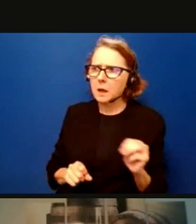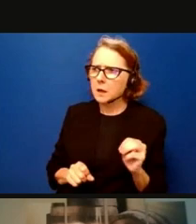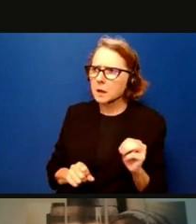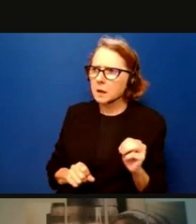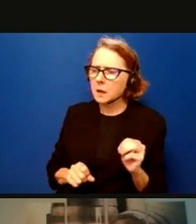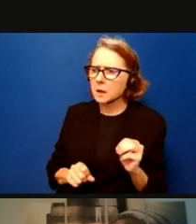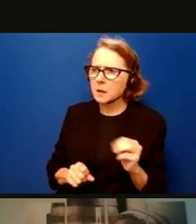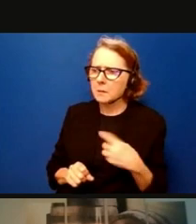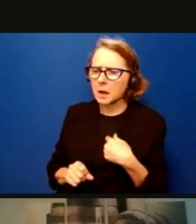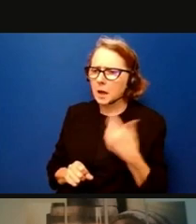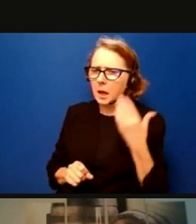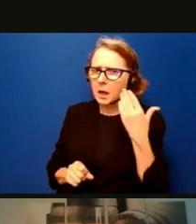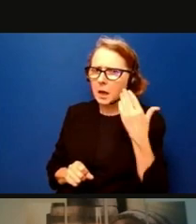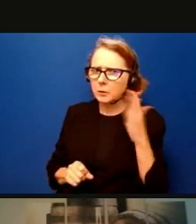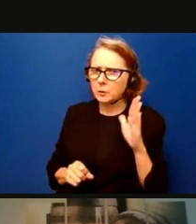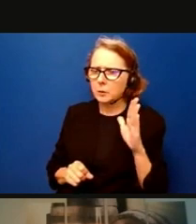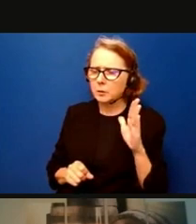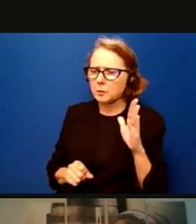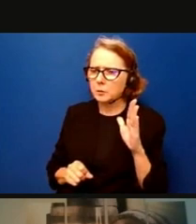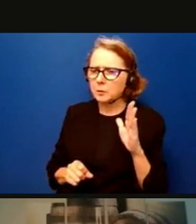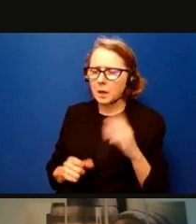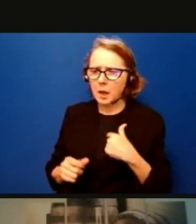That I don't know, and